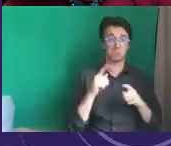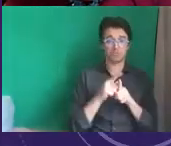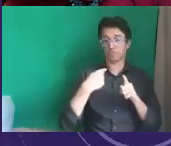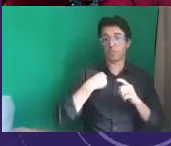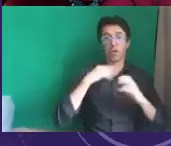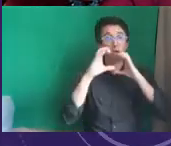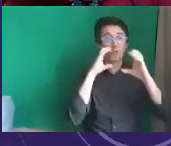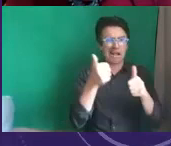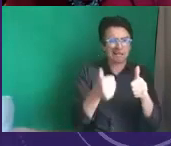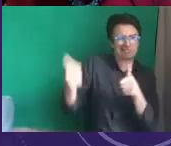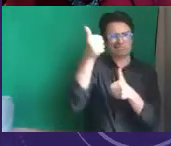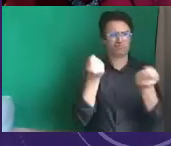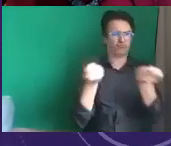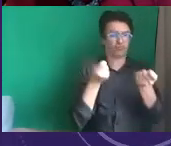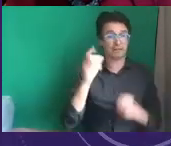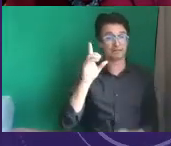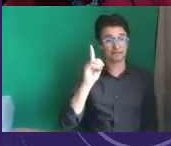their social media.